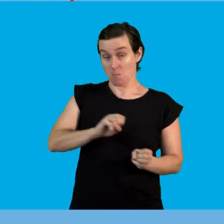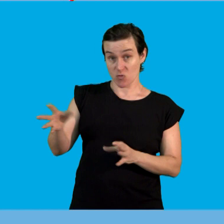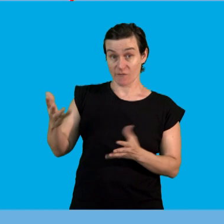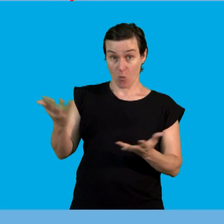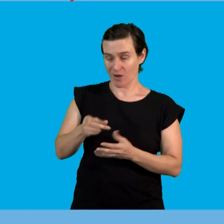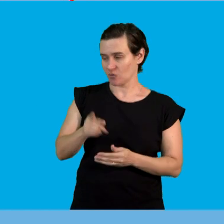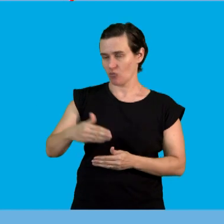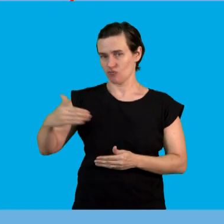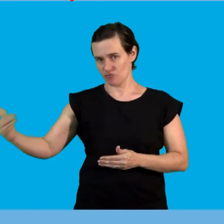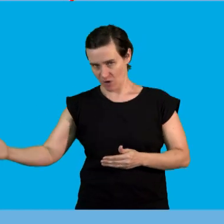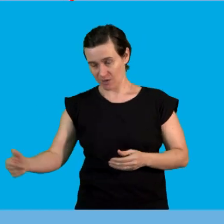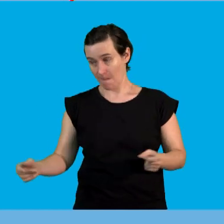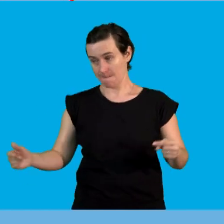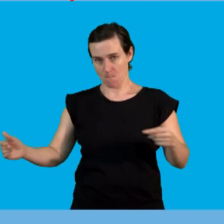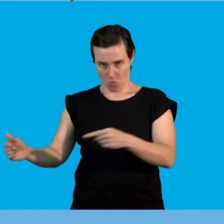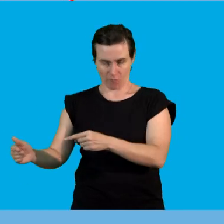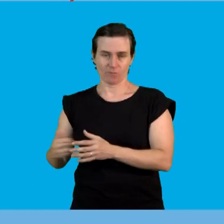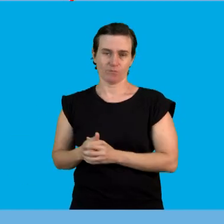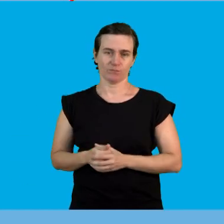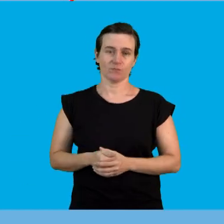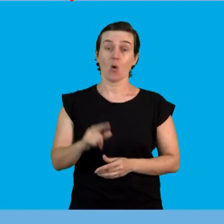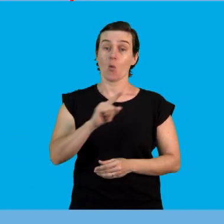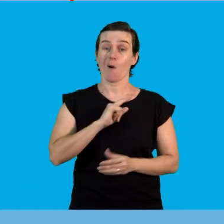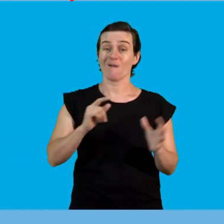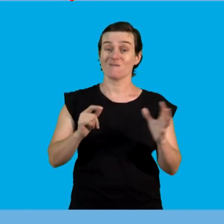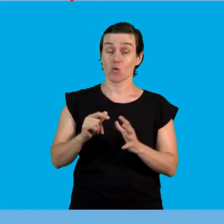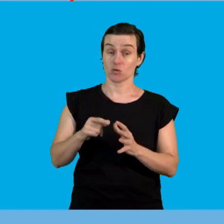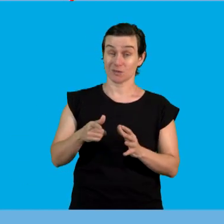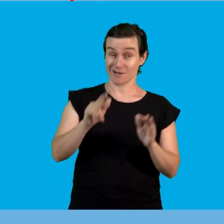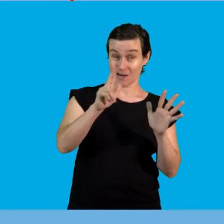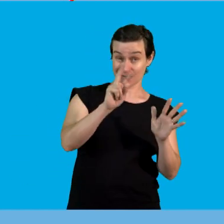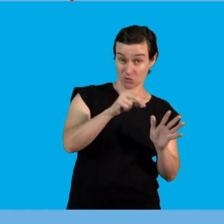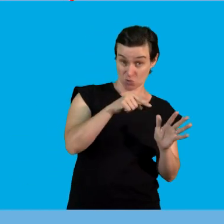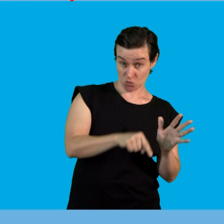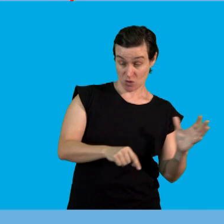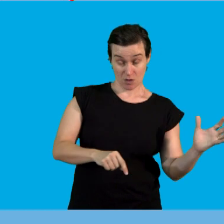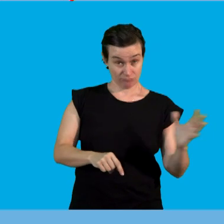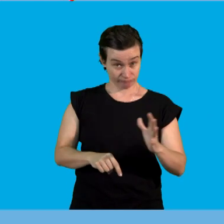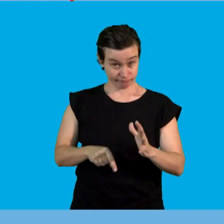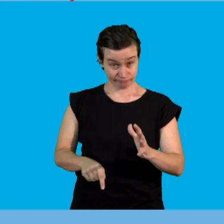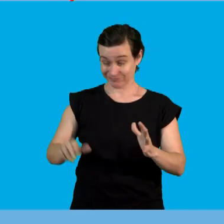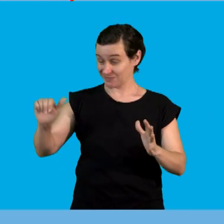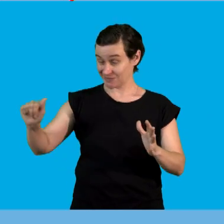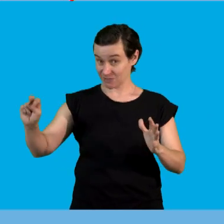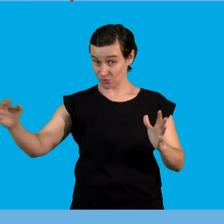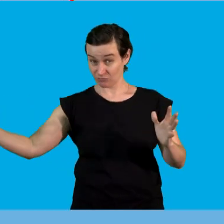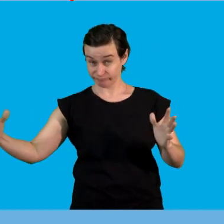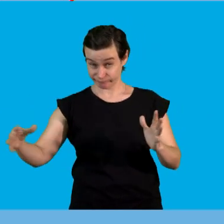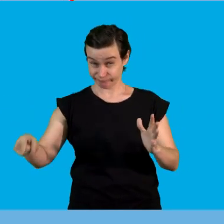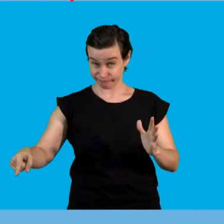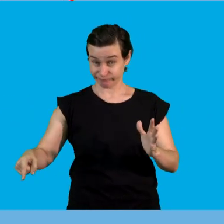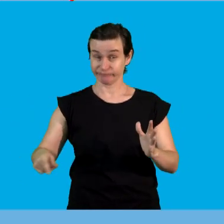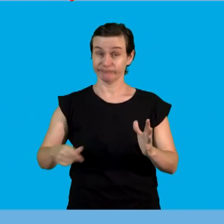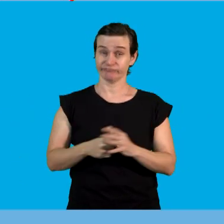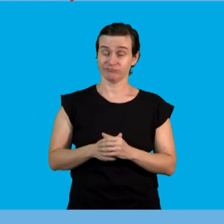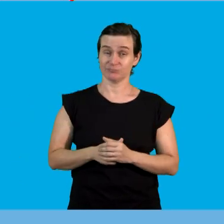is going to be moving to the right because there's a force of 8 newtons that was applied onto it, and another force of